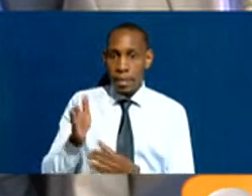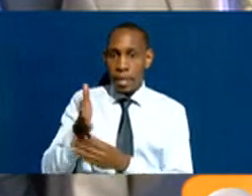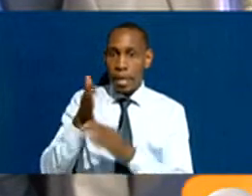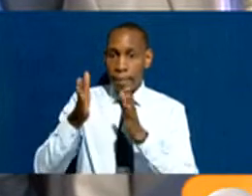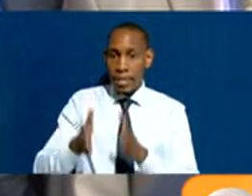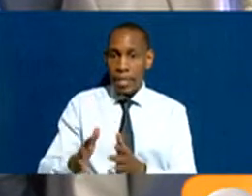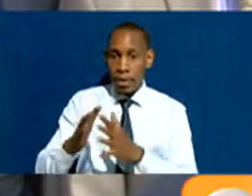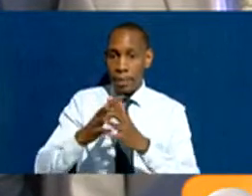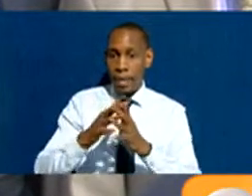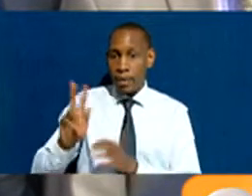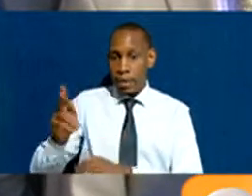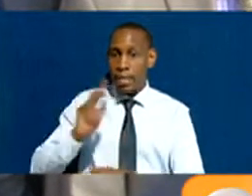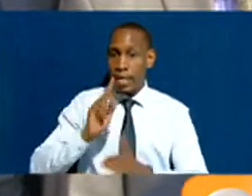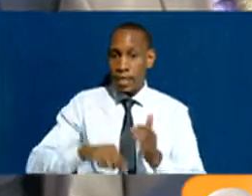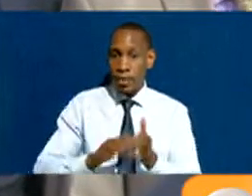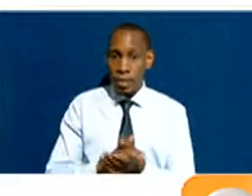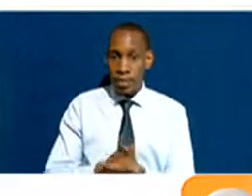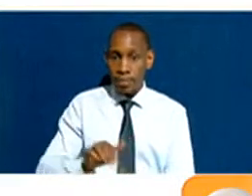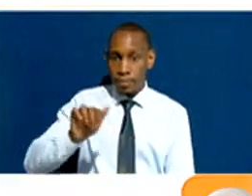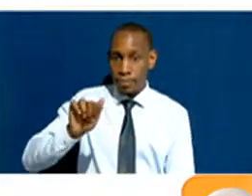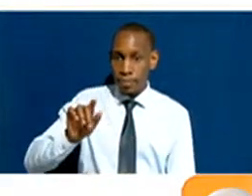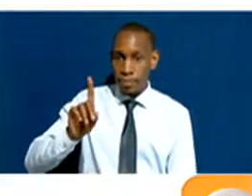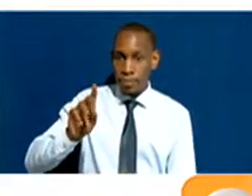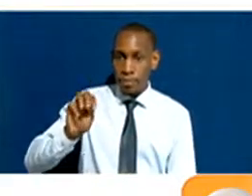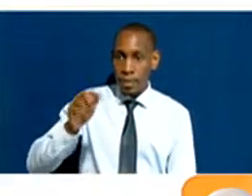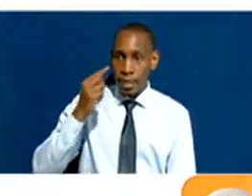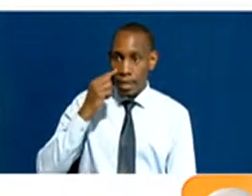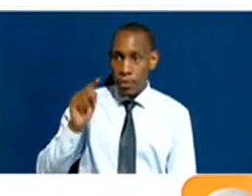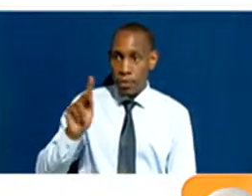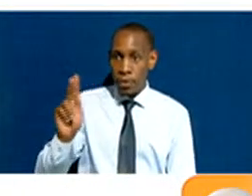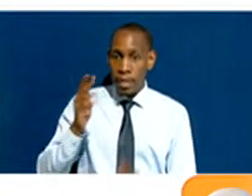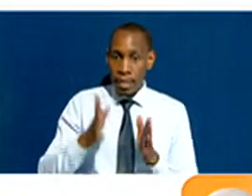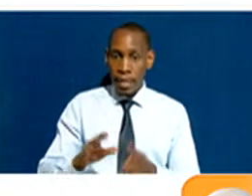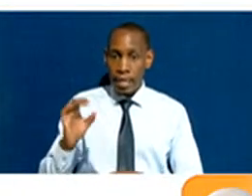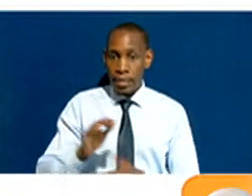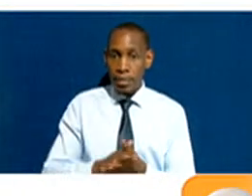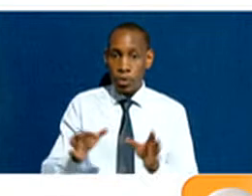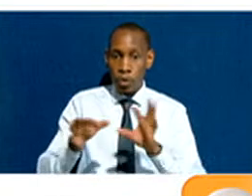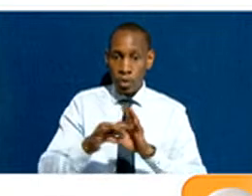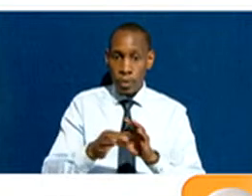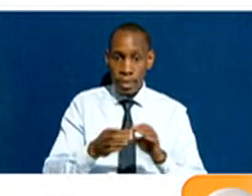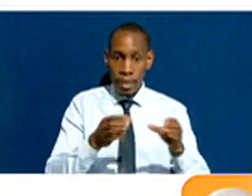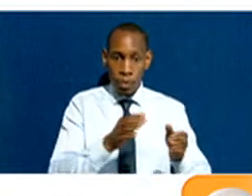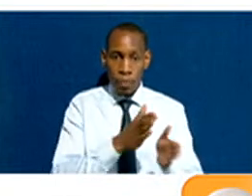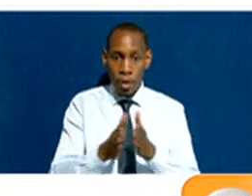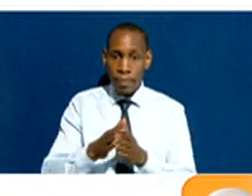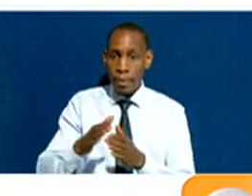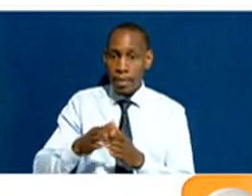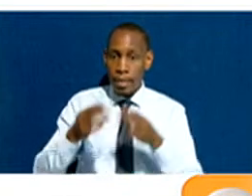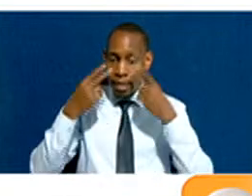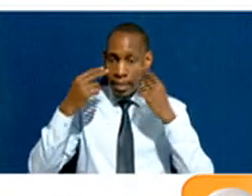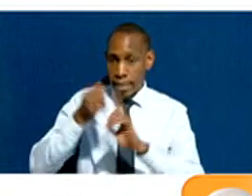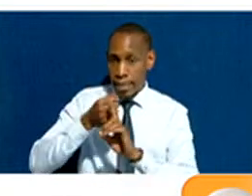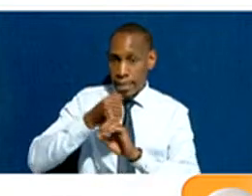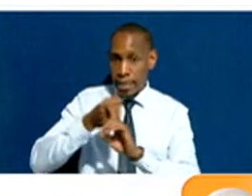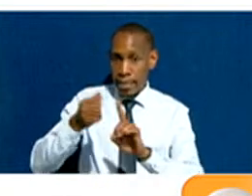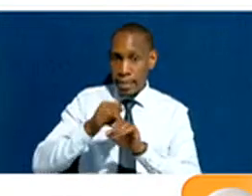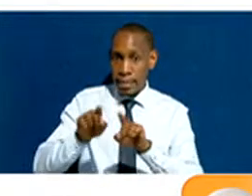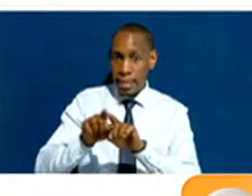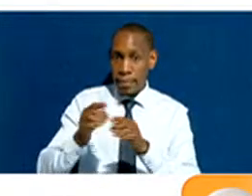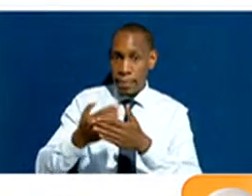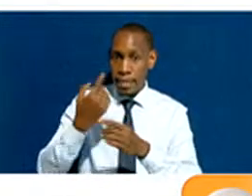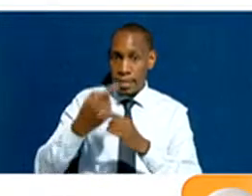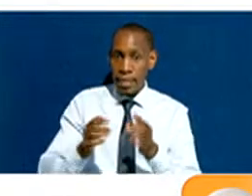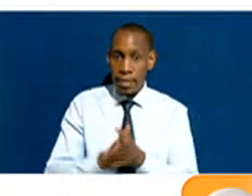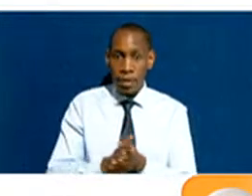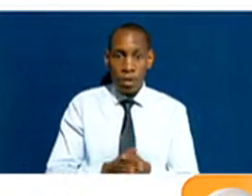U.S. ambassador to Kenya, saying Mohamed Aden, a Kenyan citizen, was part of the cell that planned the terror attack and that last year